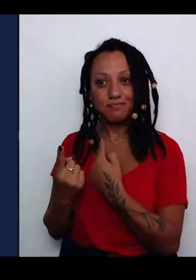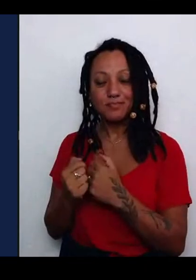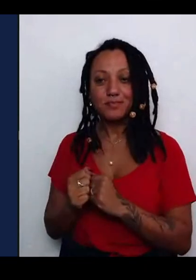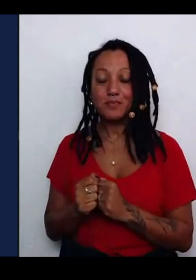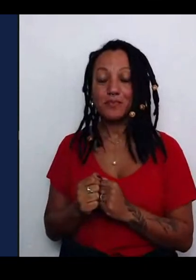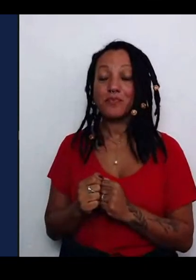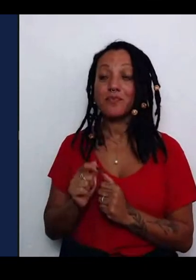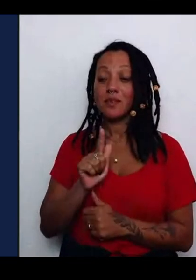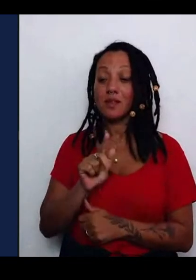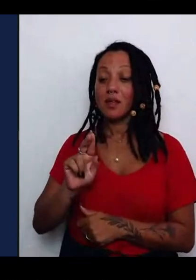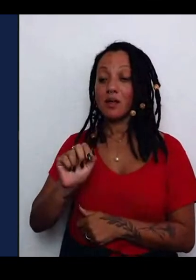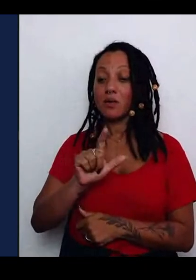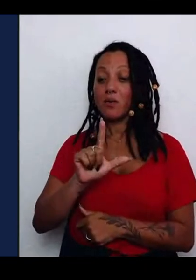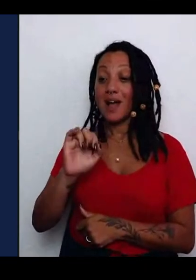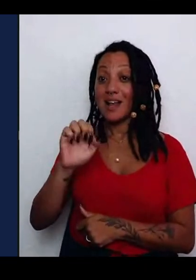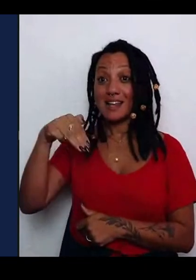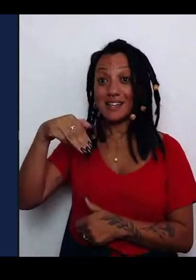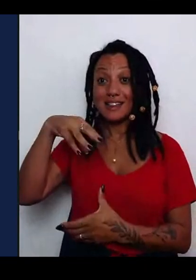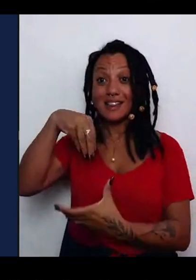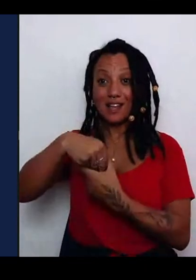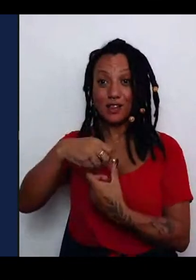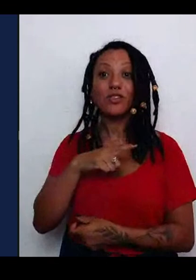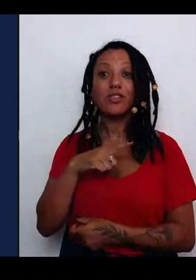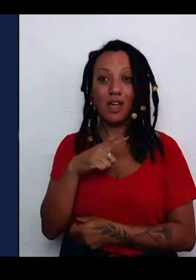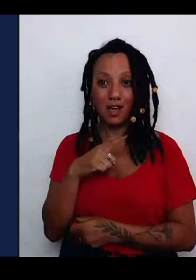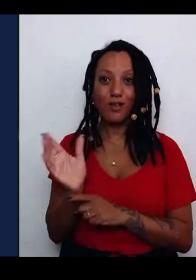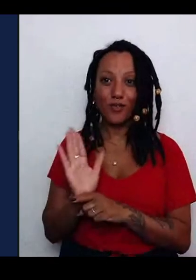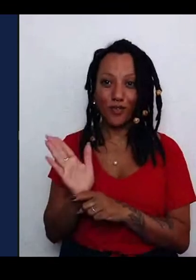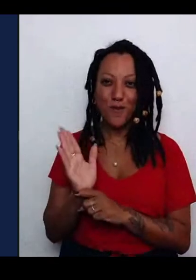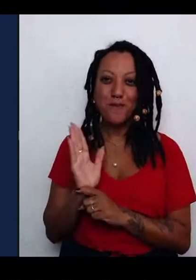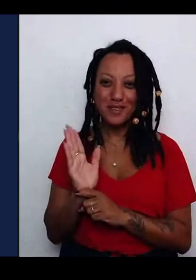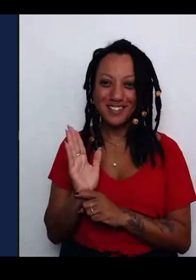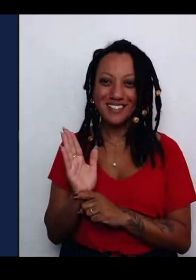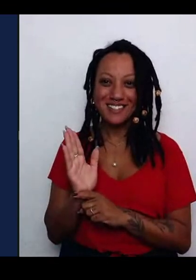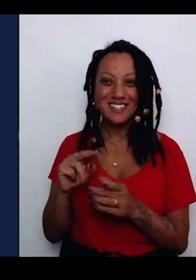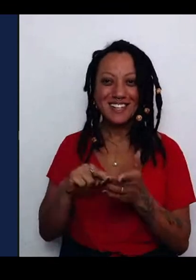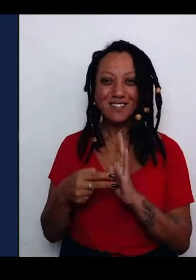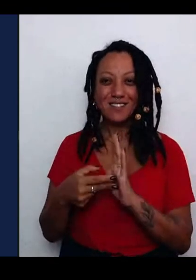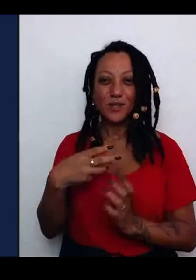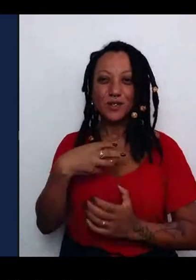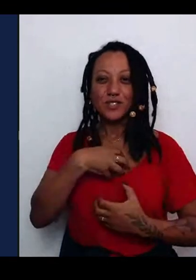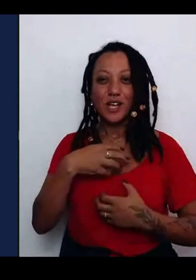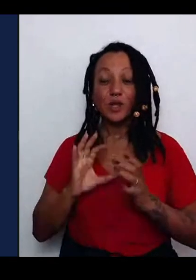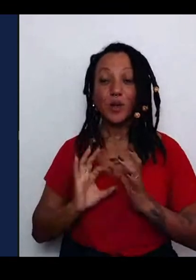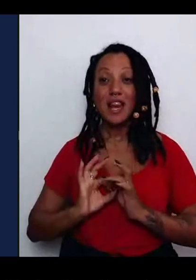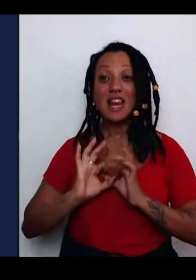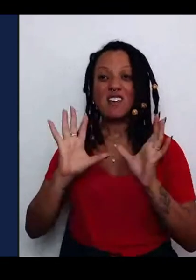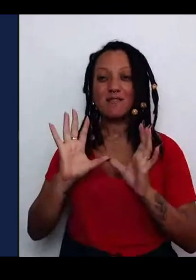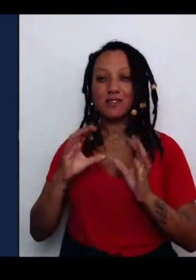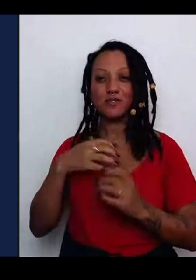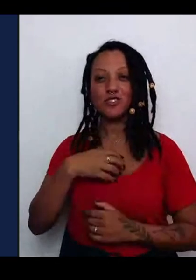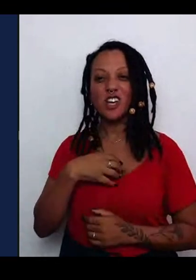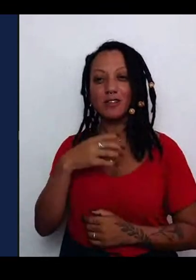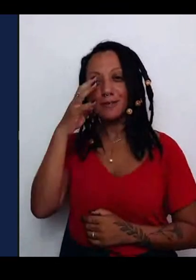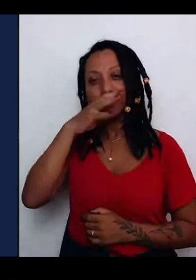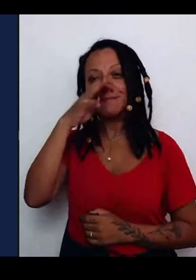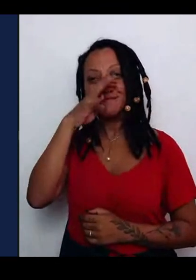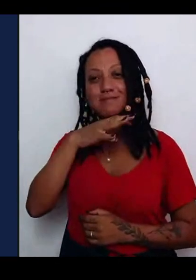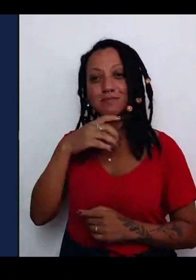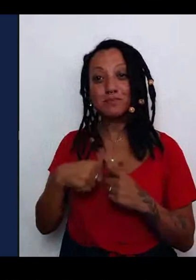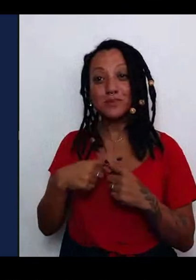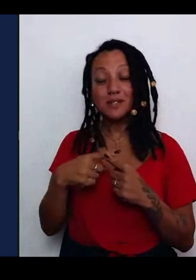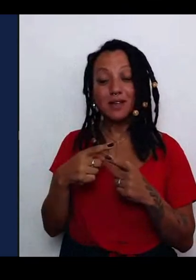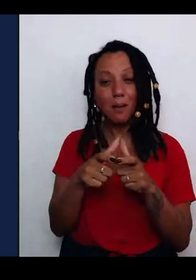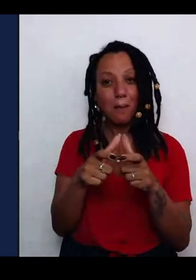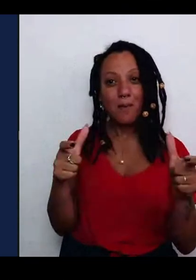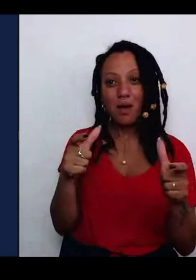that acts as an incipient for of subversion in its incomprehensibility the gualim that we hear